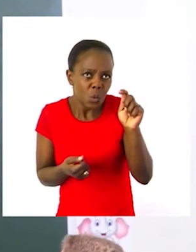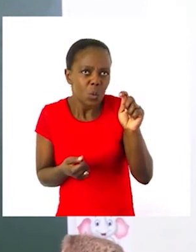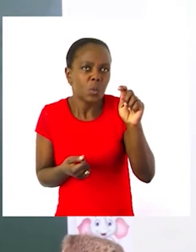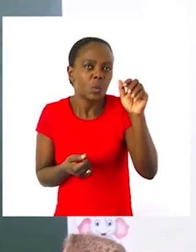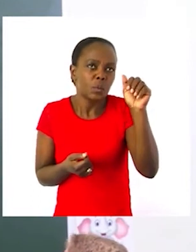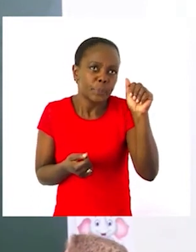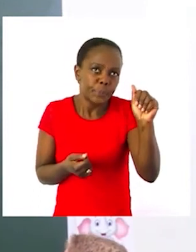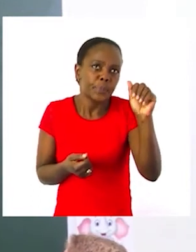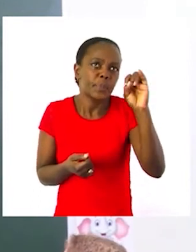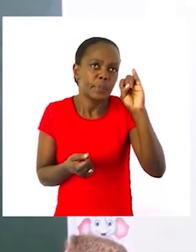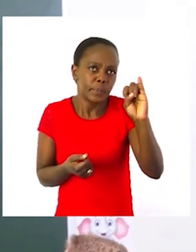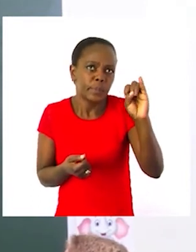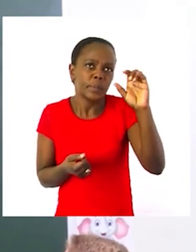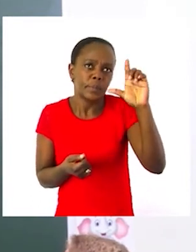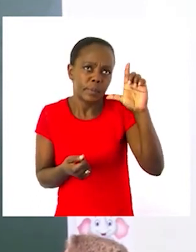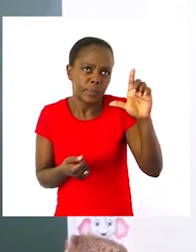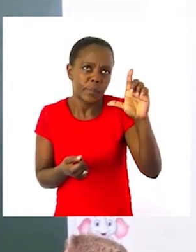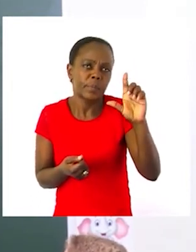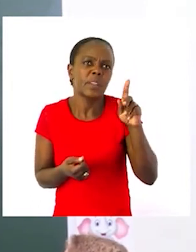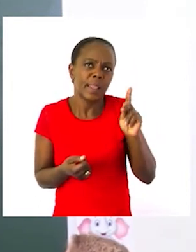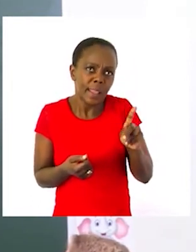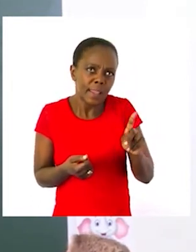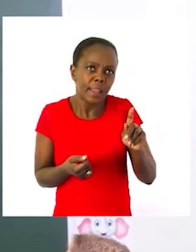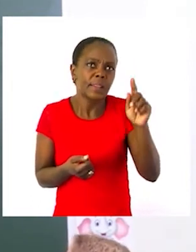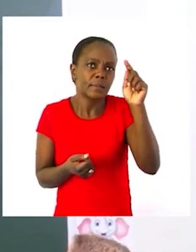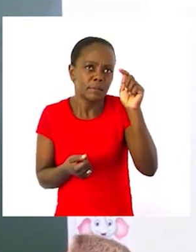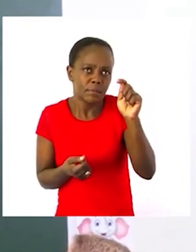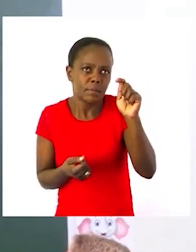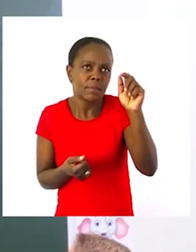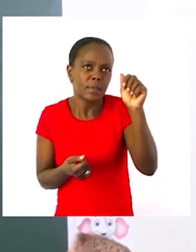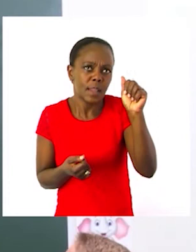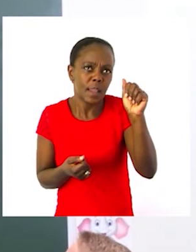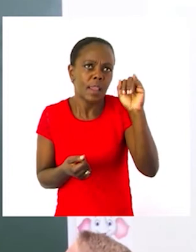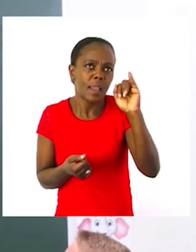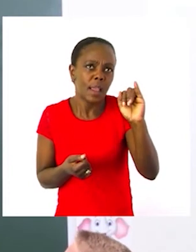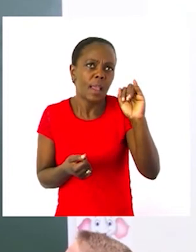write? T. A T for tail.